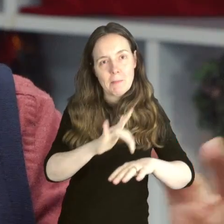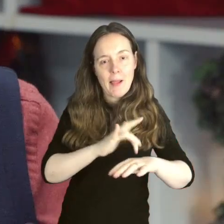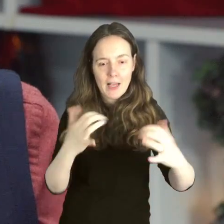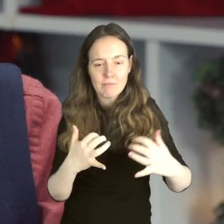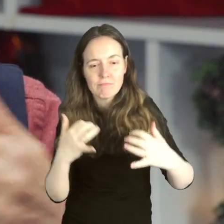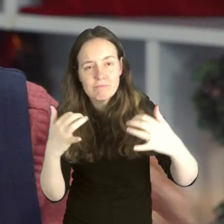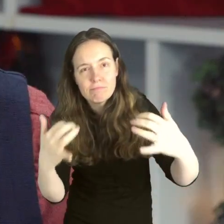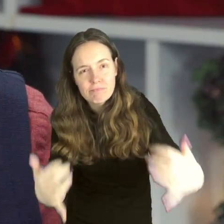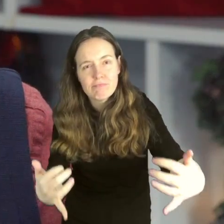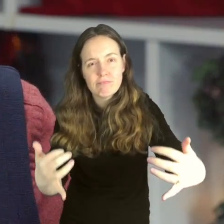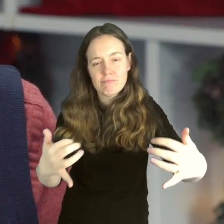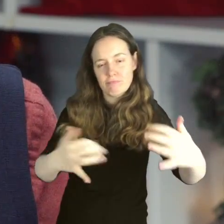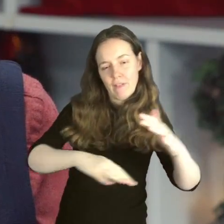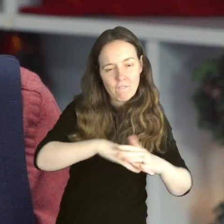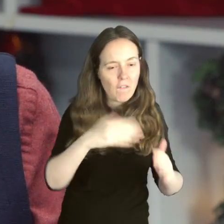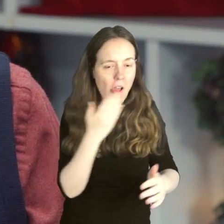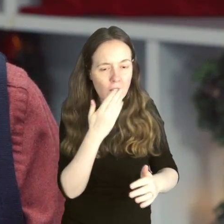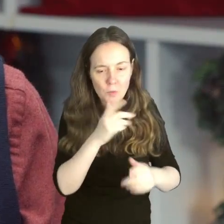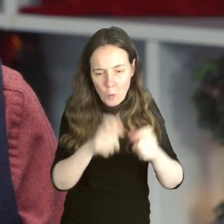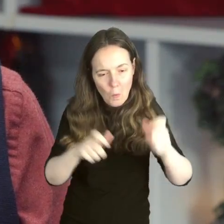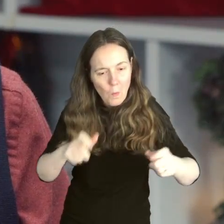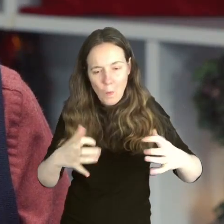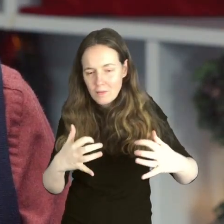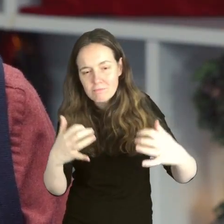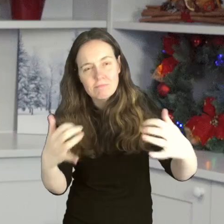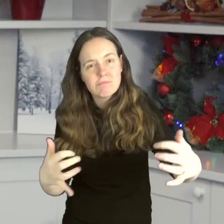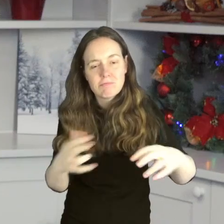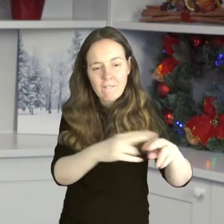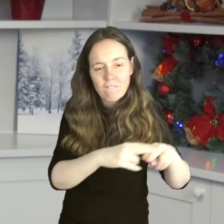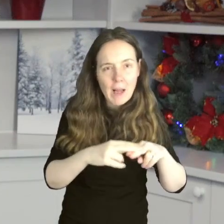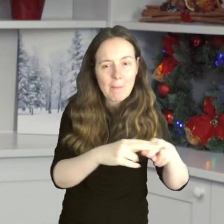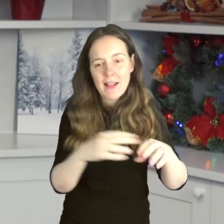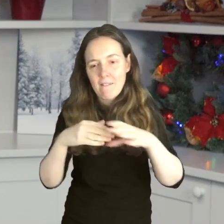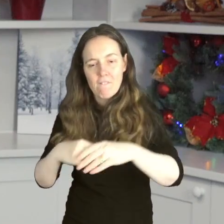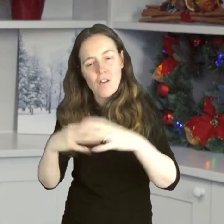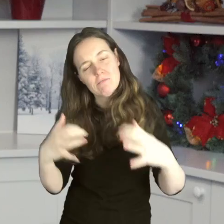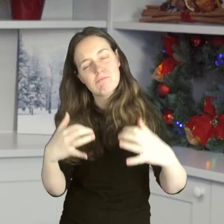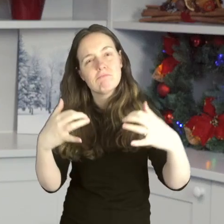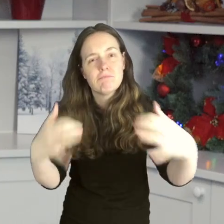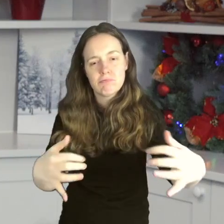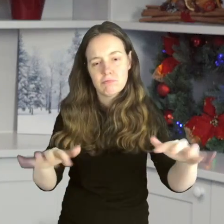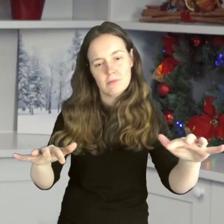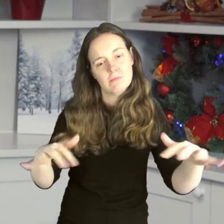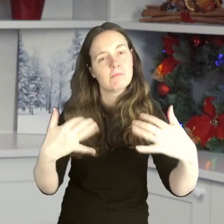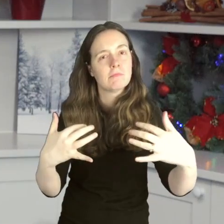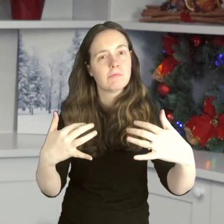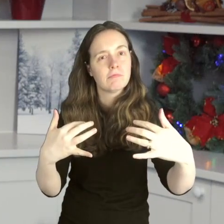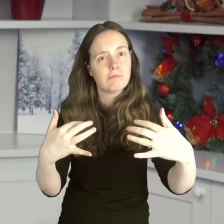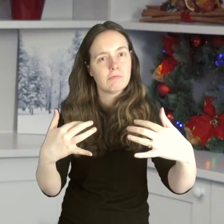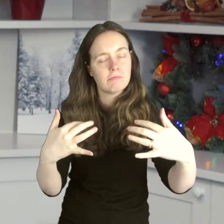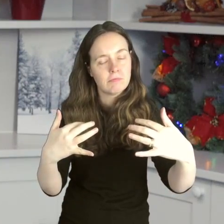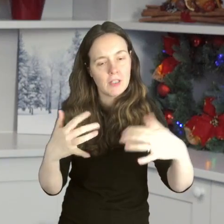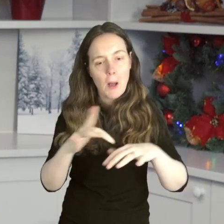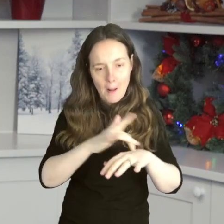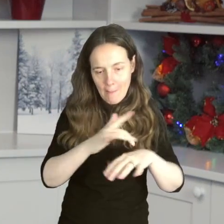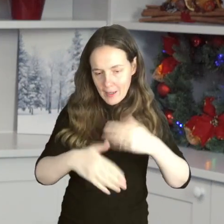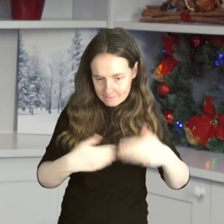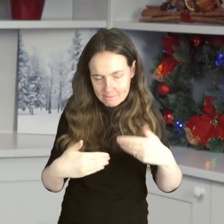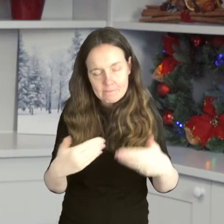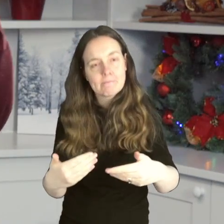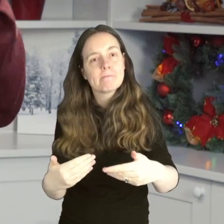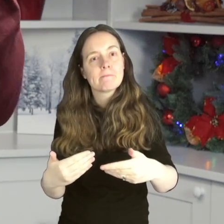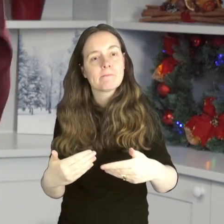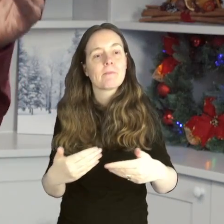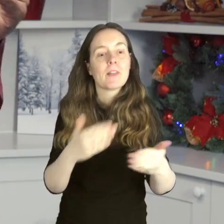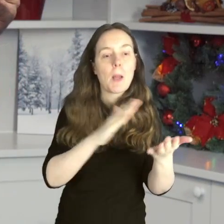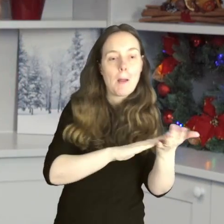school, all the families and all the friends. And then you get to that point where Mary and Joseph arrive at